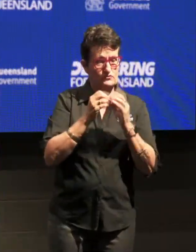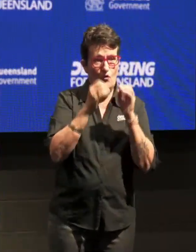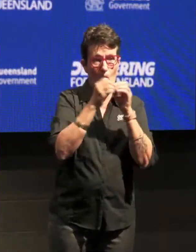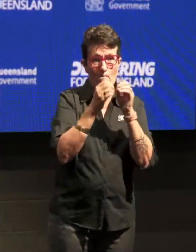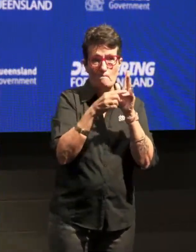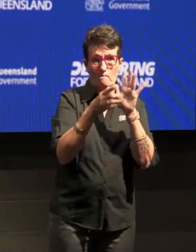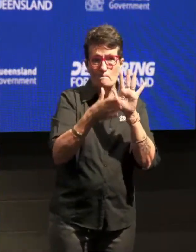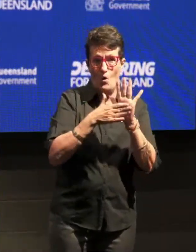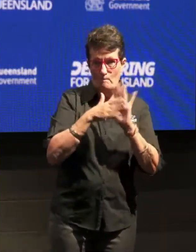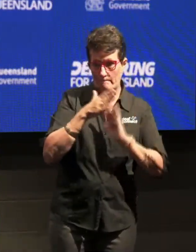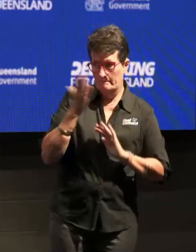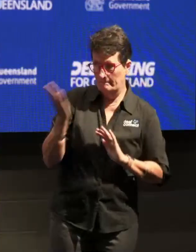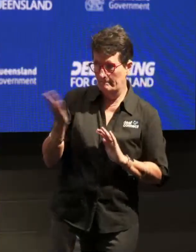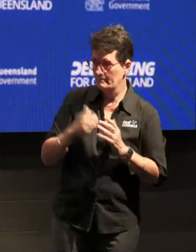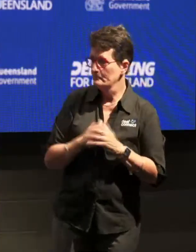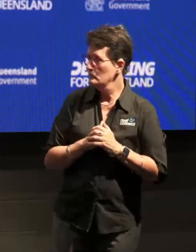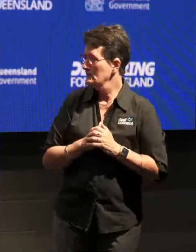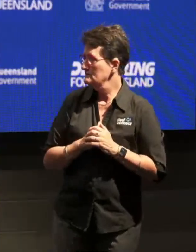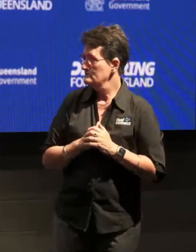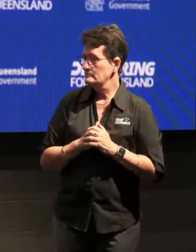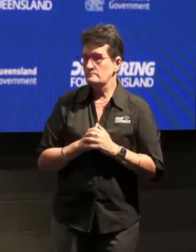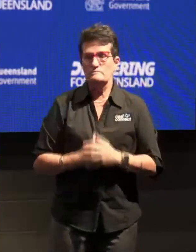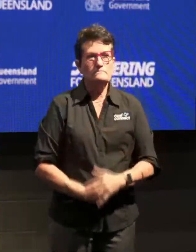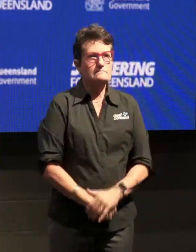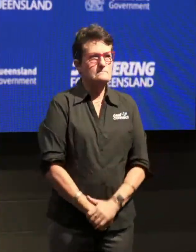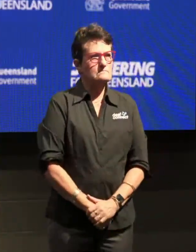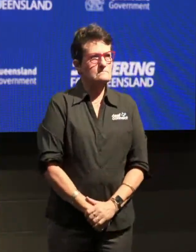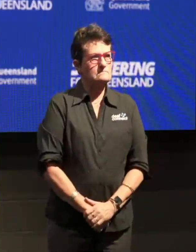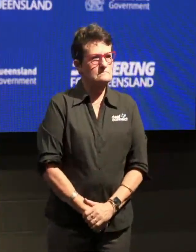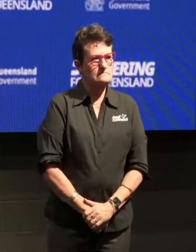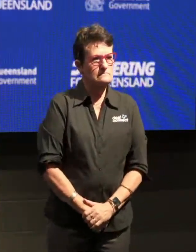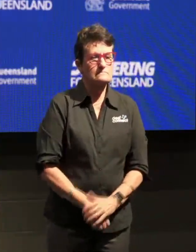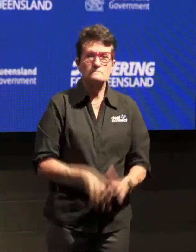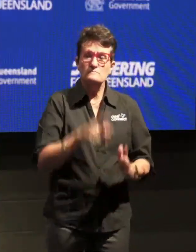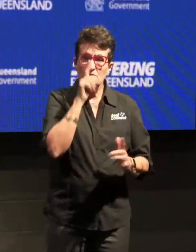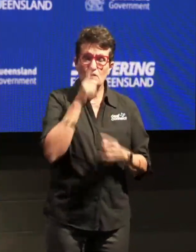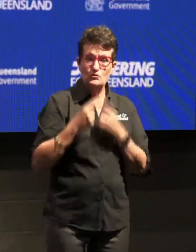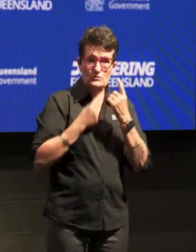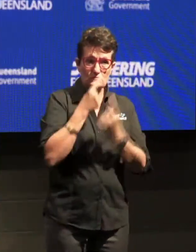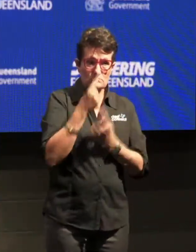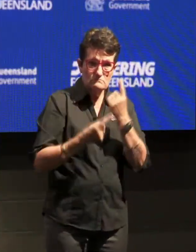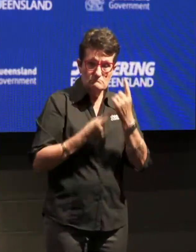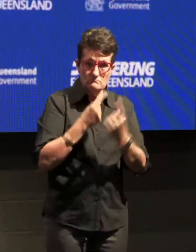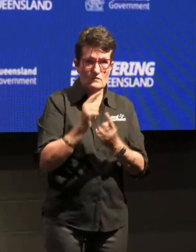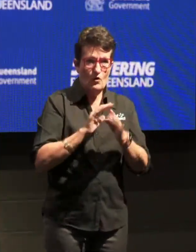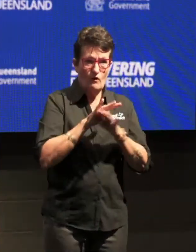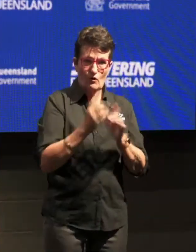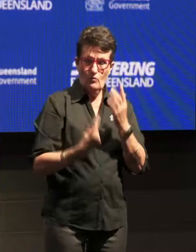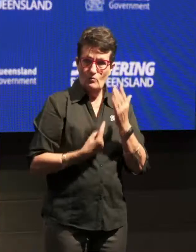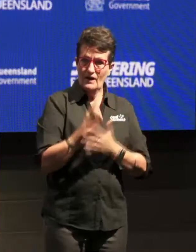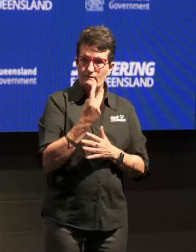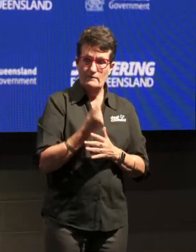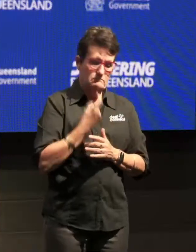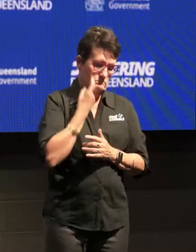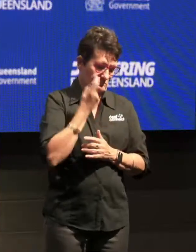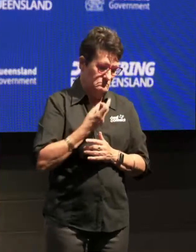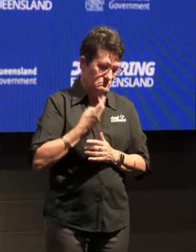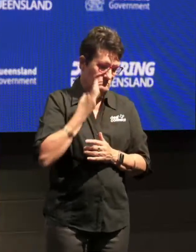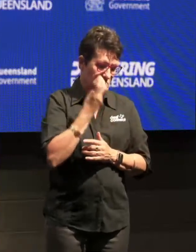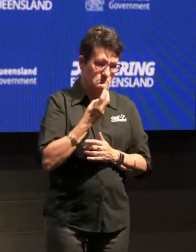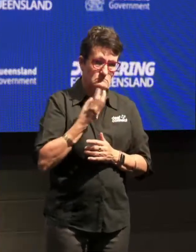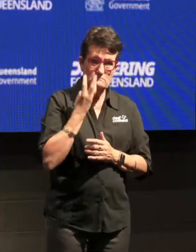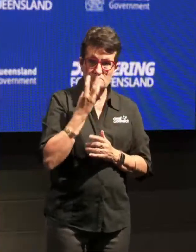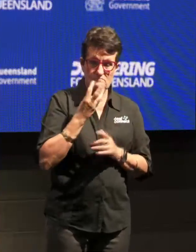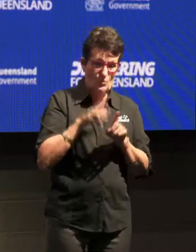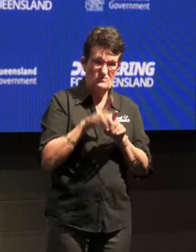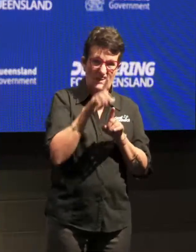Just some questions for the Bureau, Yeah. if that's okay. Matt. Can you expand a bit more about what's to come in the coming days or even week, as you